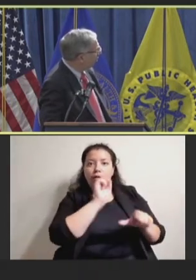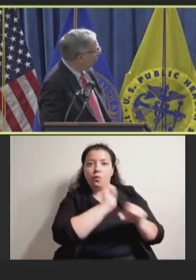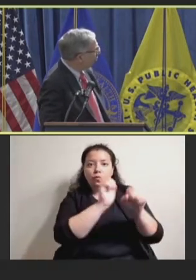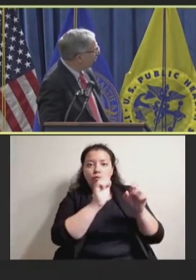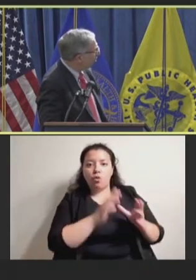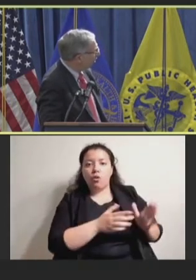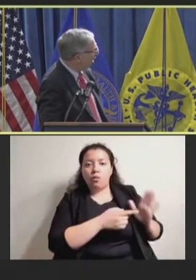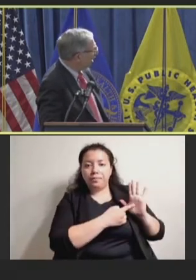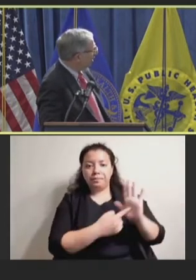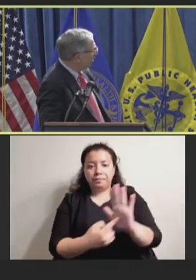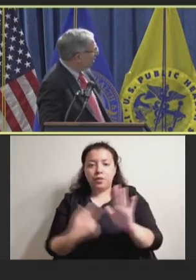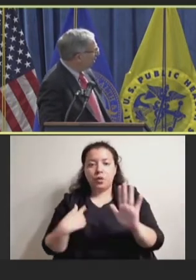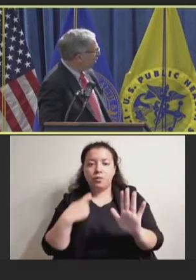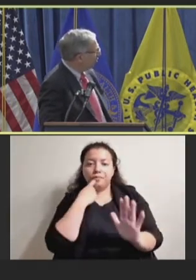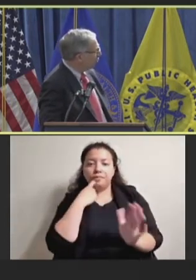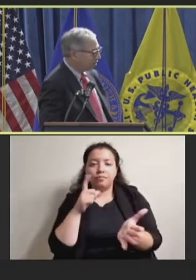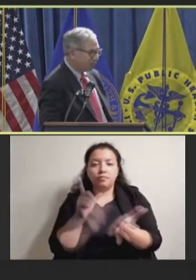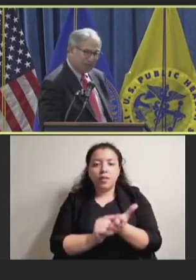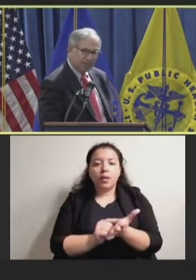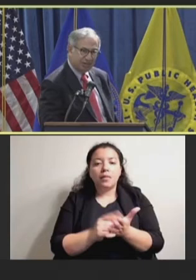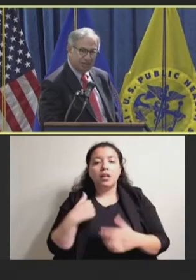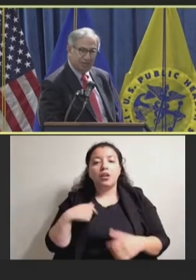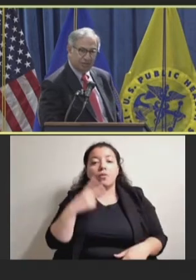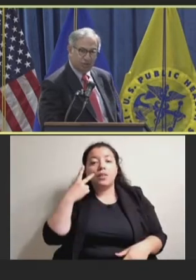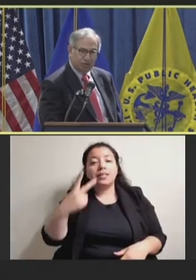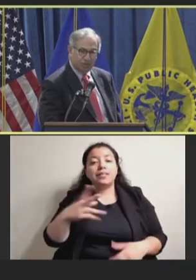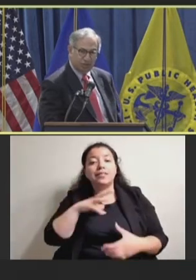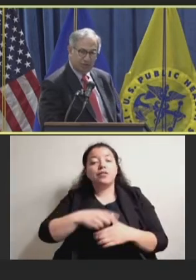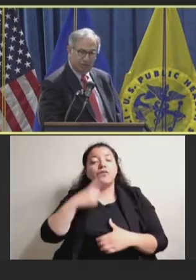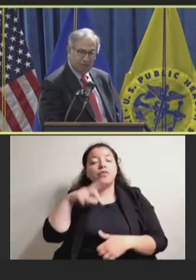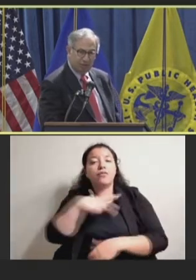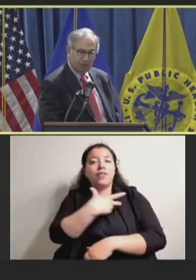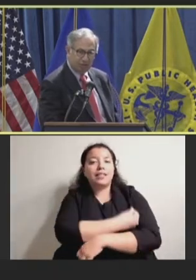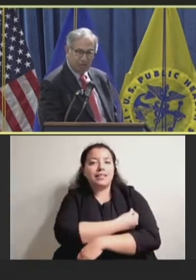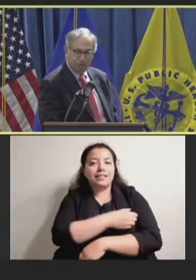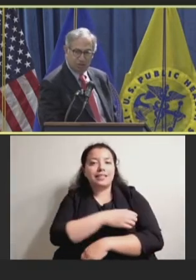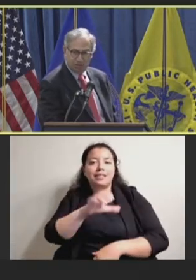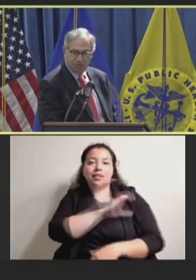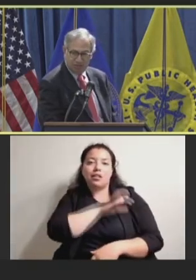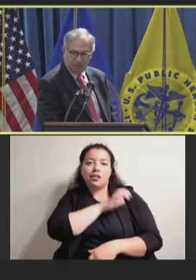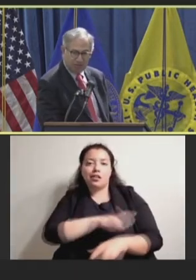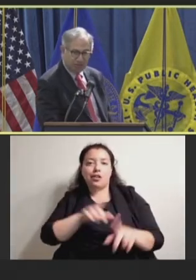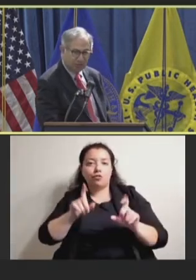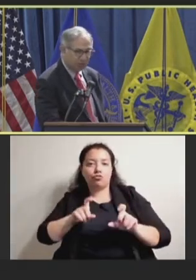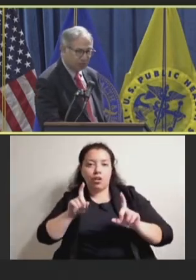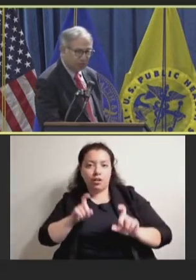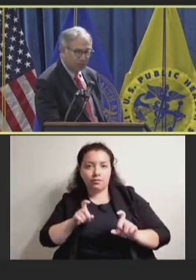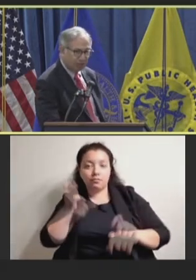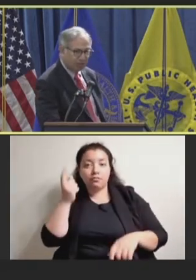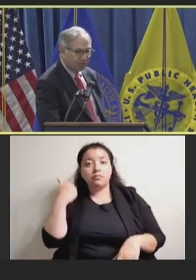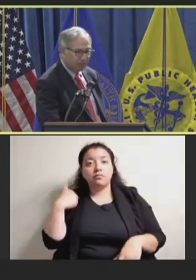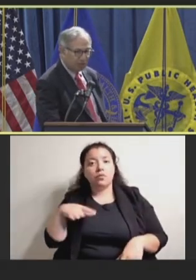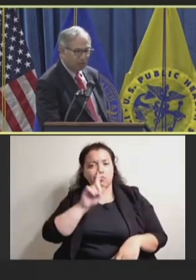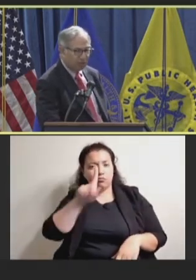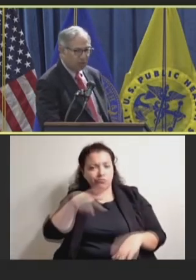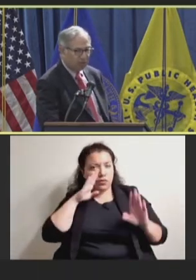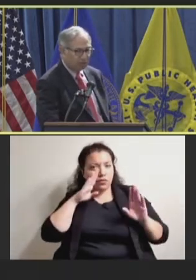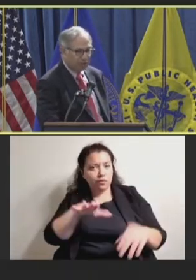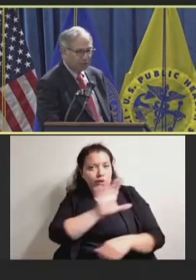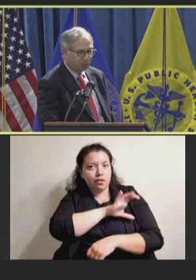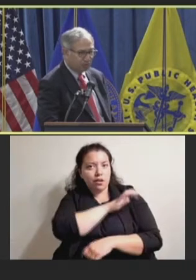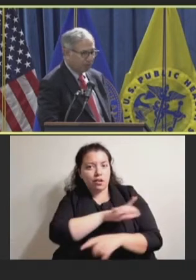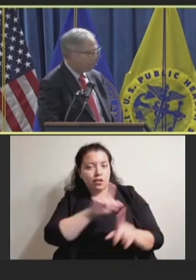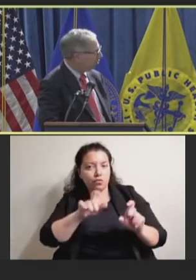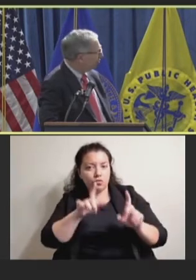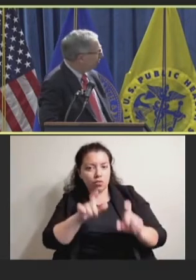Open, in which we looked at the inclusion in vaccine clinical trials. And this just addressed vaccine clinical trials, went back and looked at what we